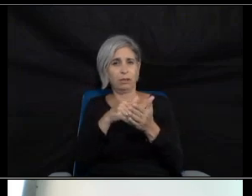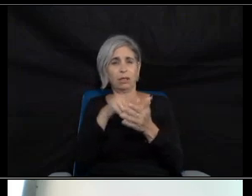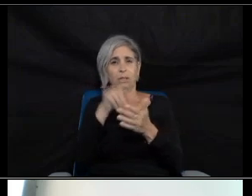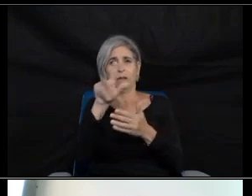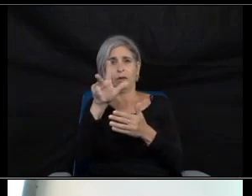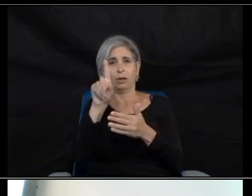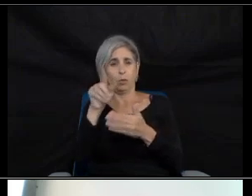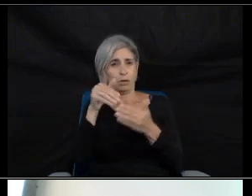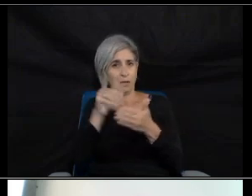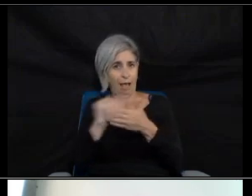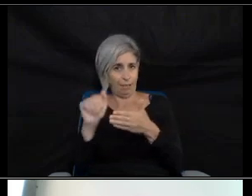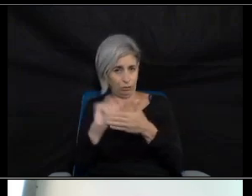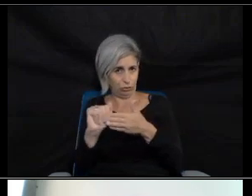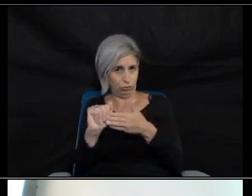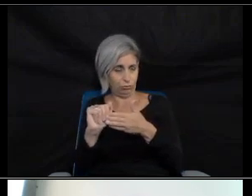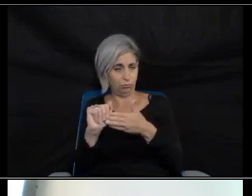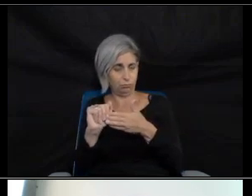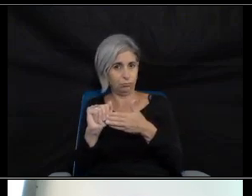$151,131,